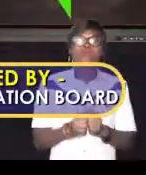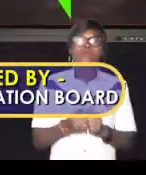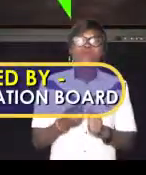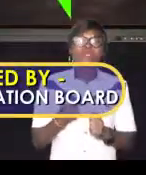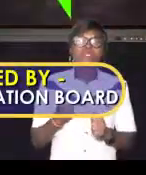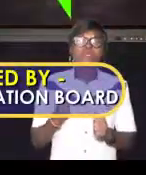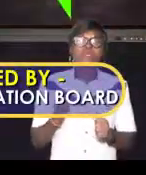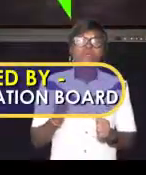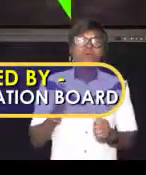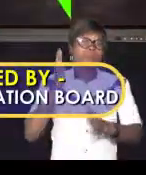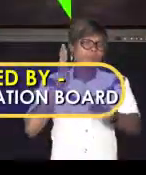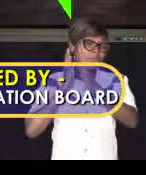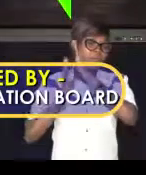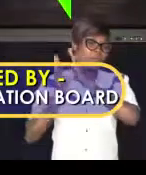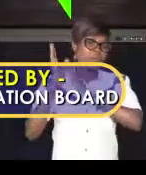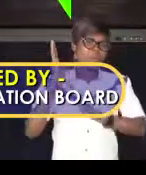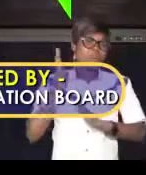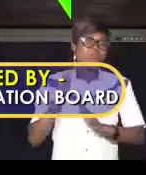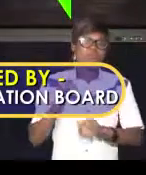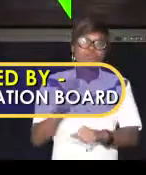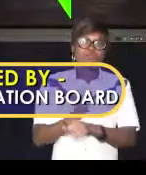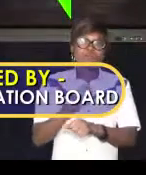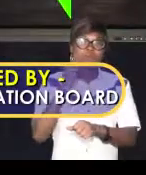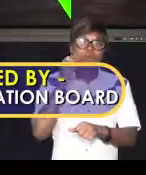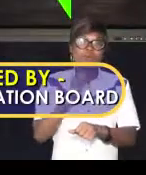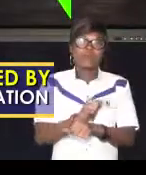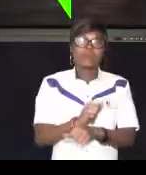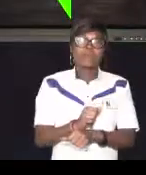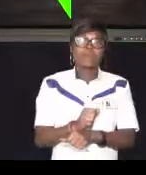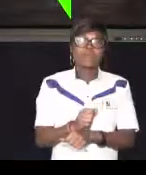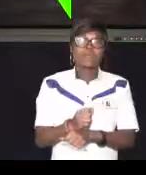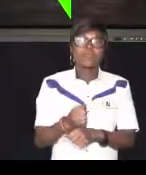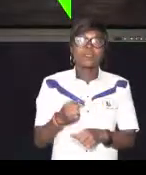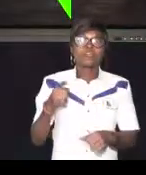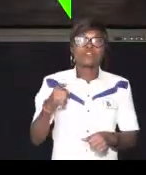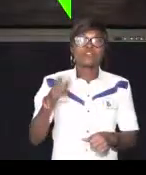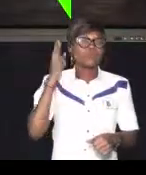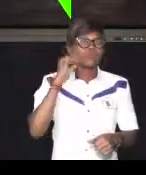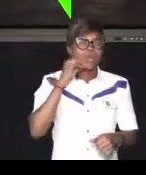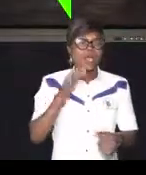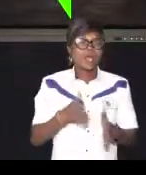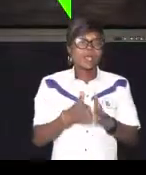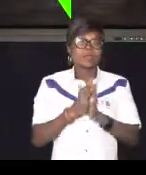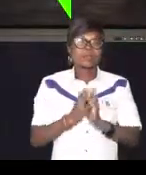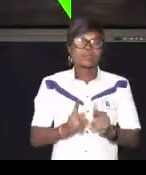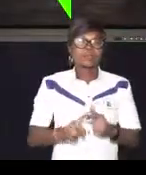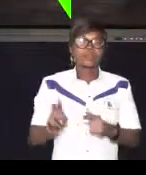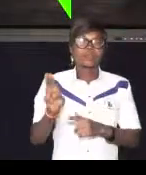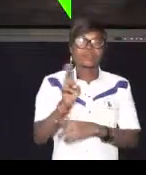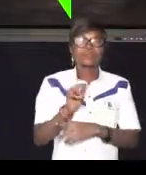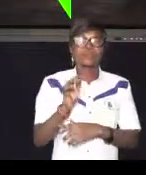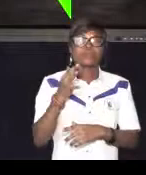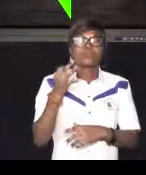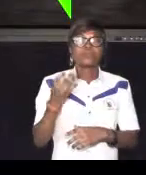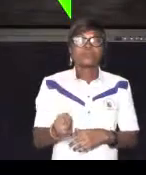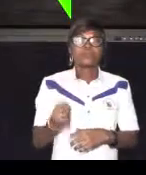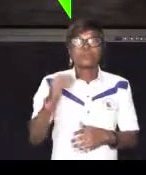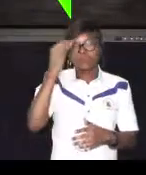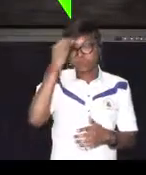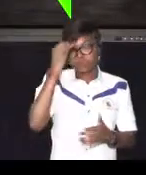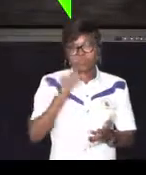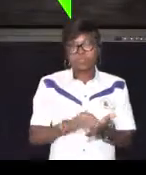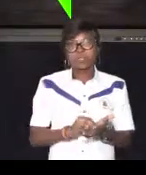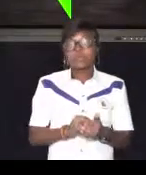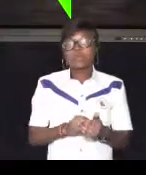the previous homework. In our last lesson, you were asked to use your knowledge of Pythagorean triples,